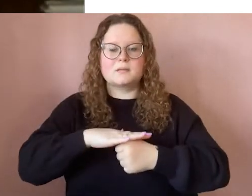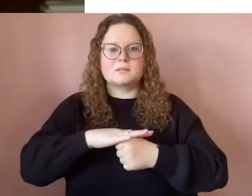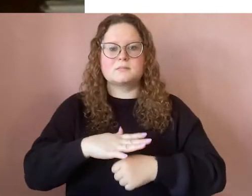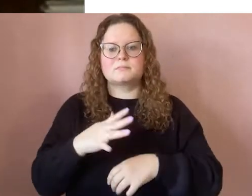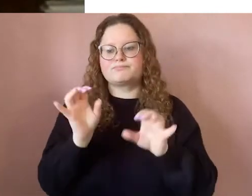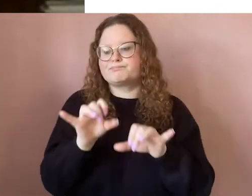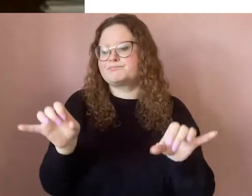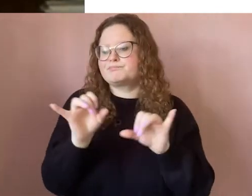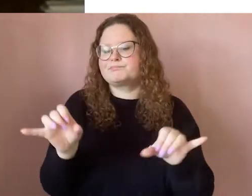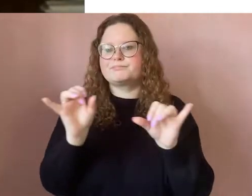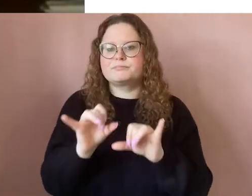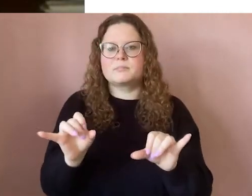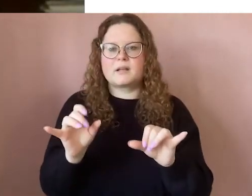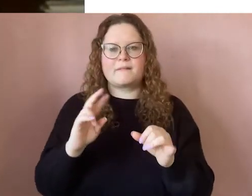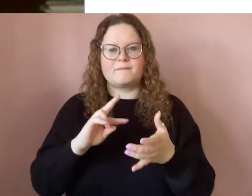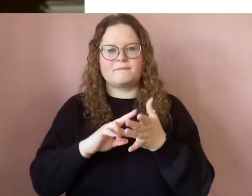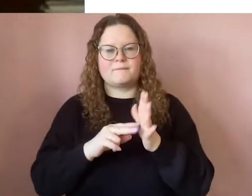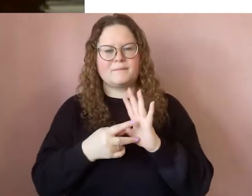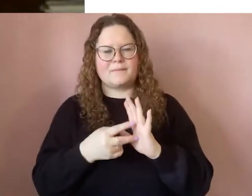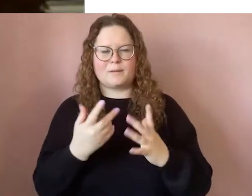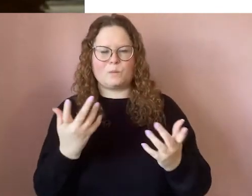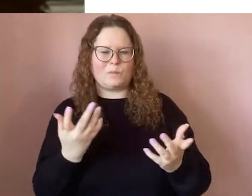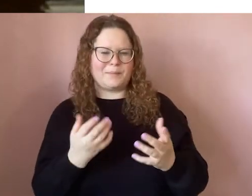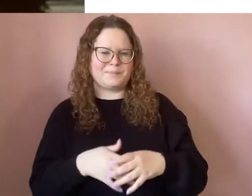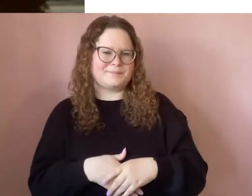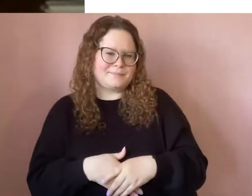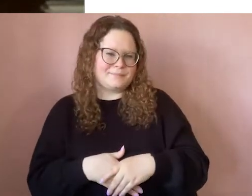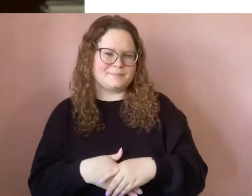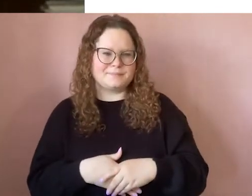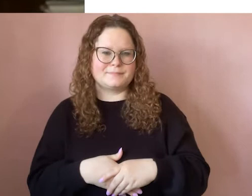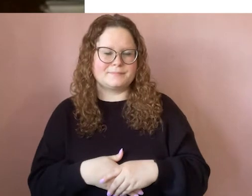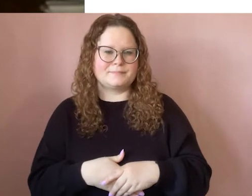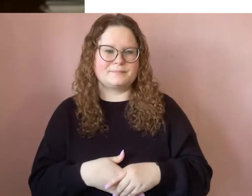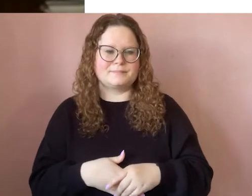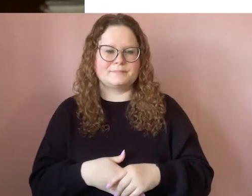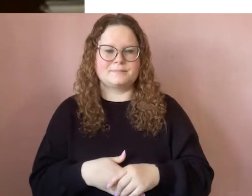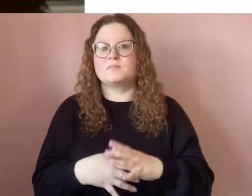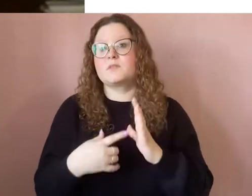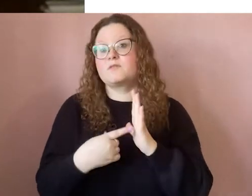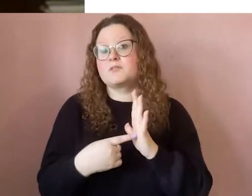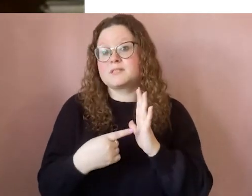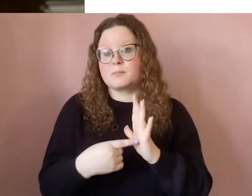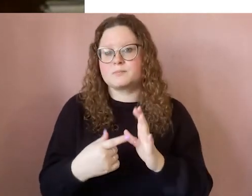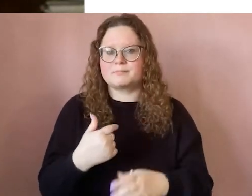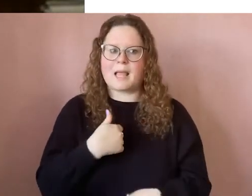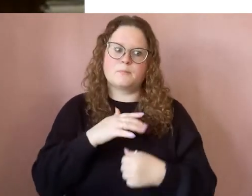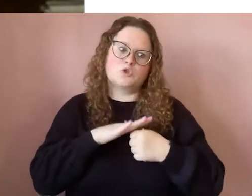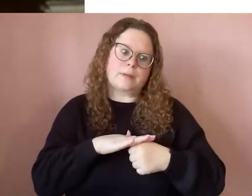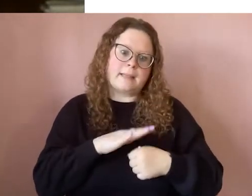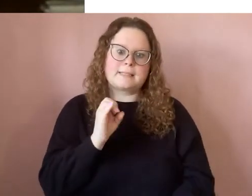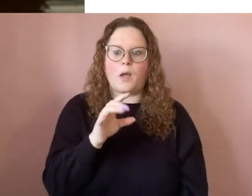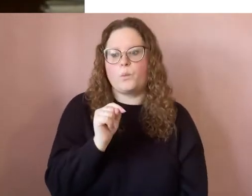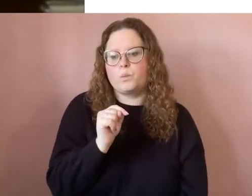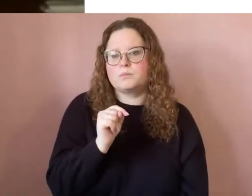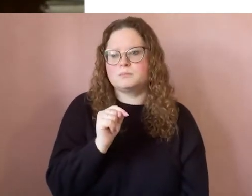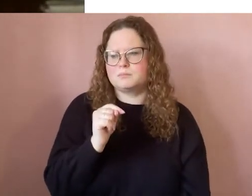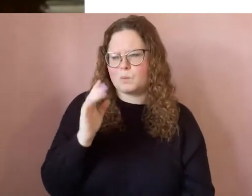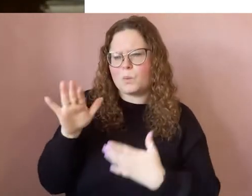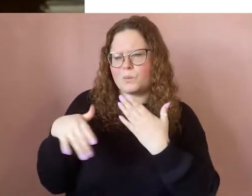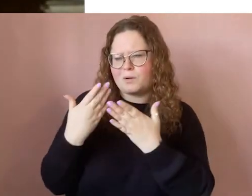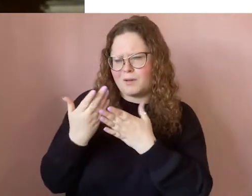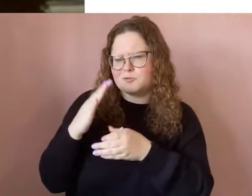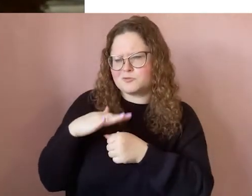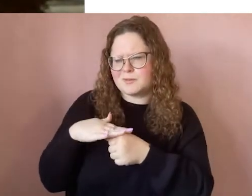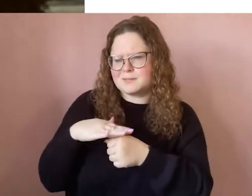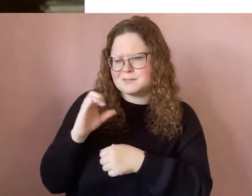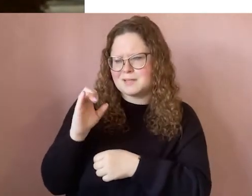lost its meaning in the everyday sense of things. I'm stressed out. Well, we all are. That's